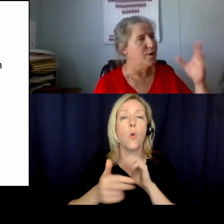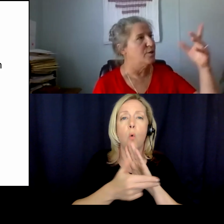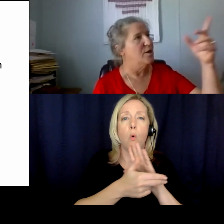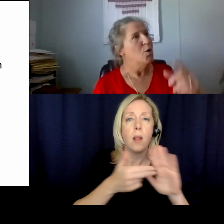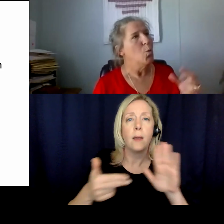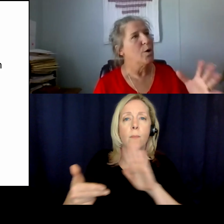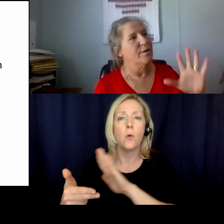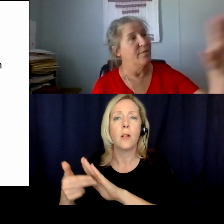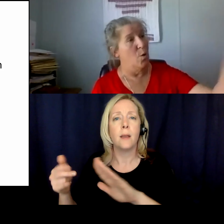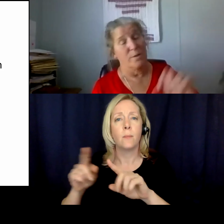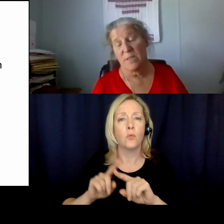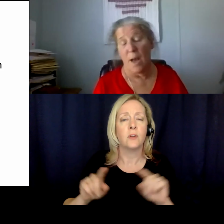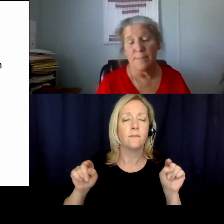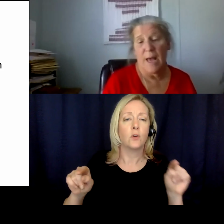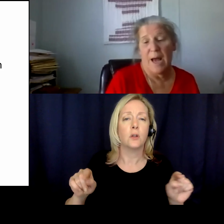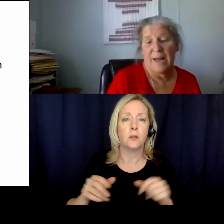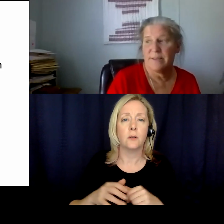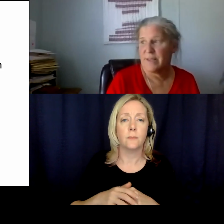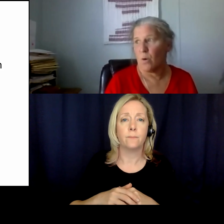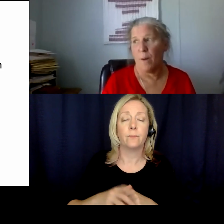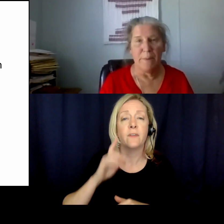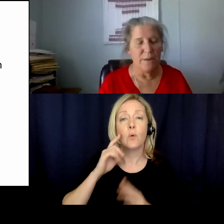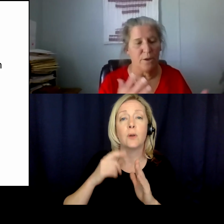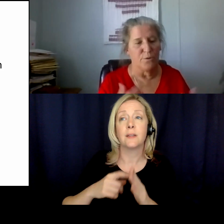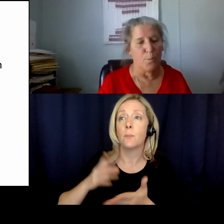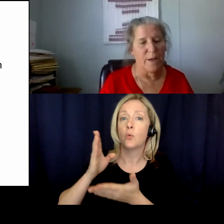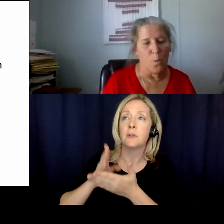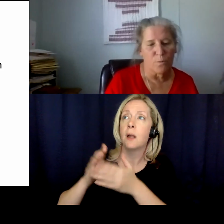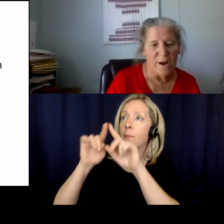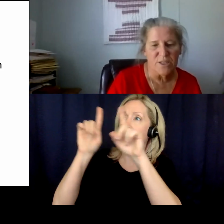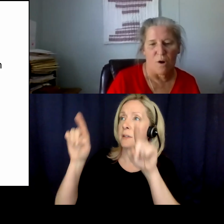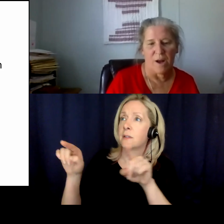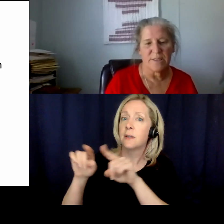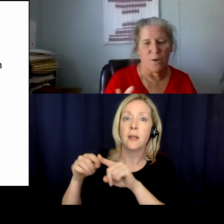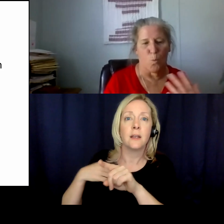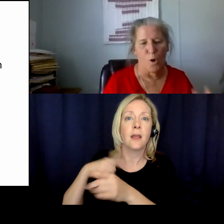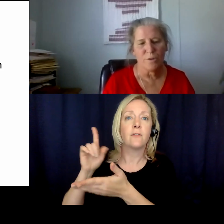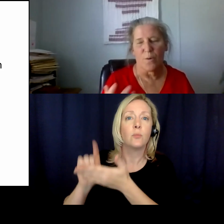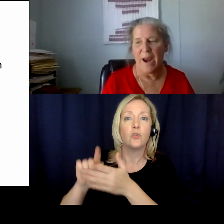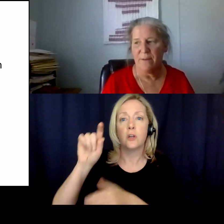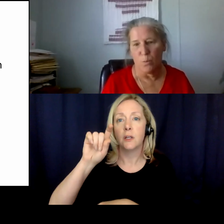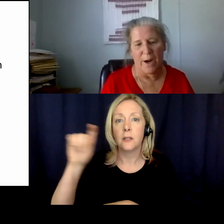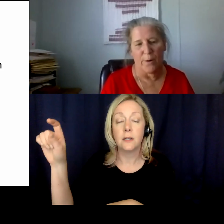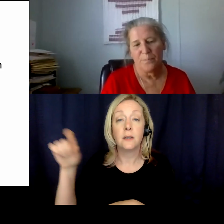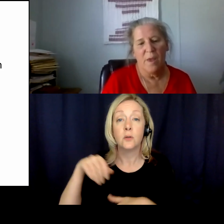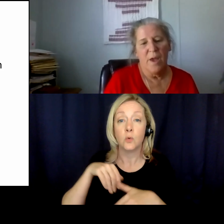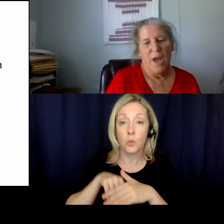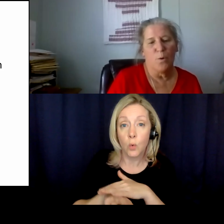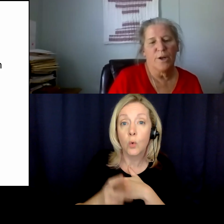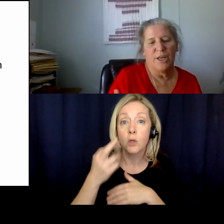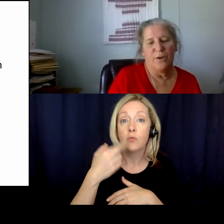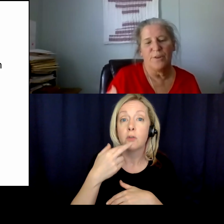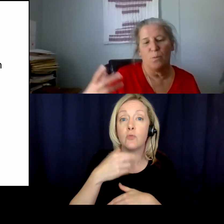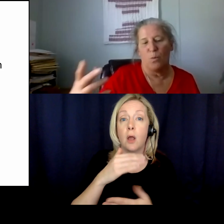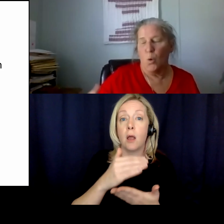things. They're on stop signs, they're on menus when we go in restaurants, their words are everywhere. And